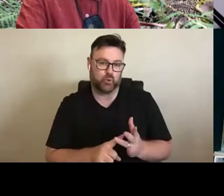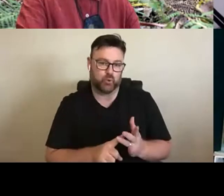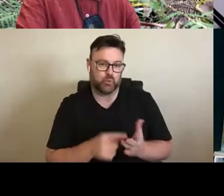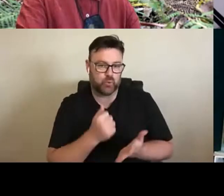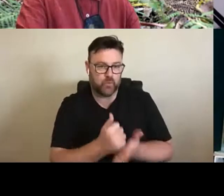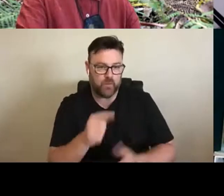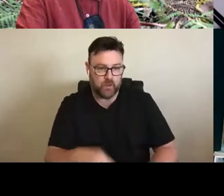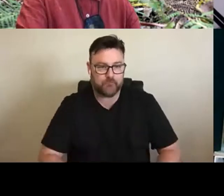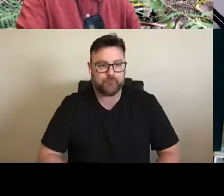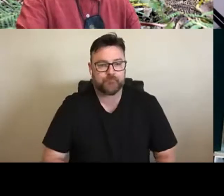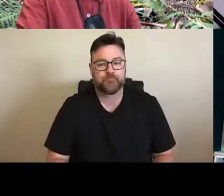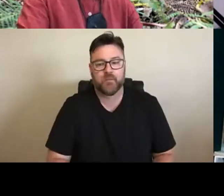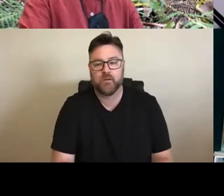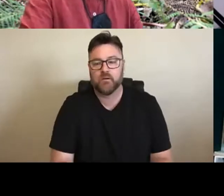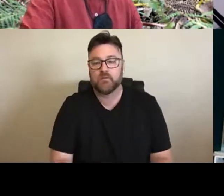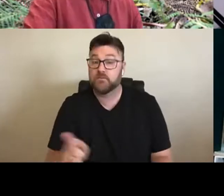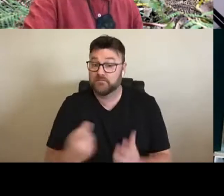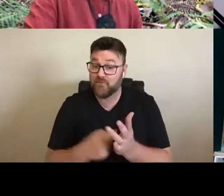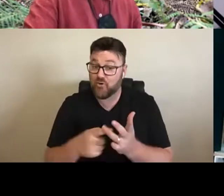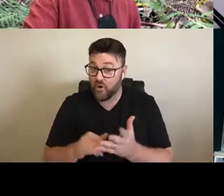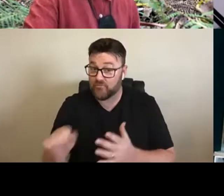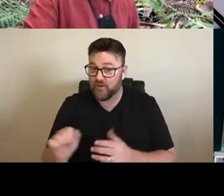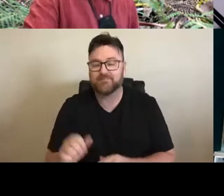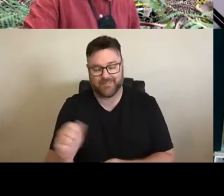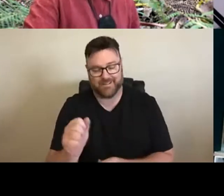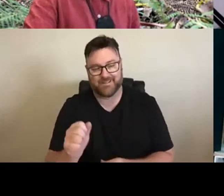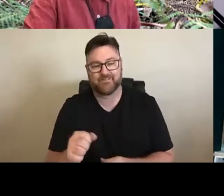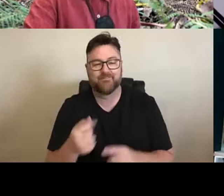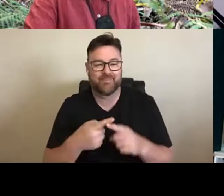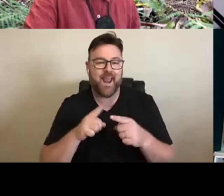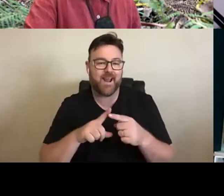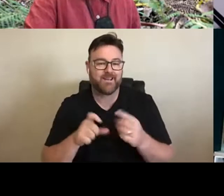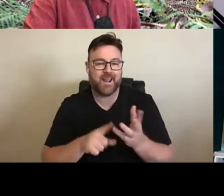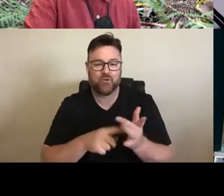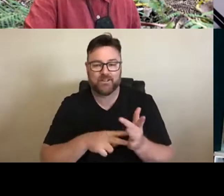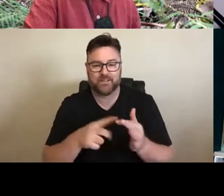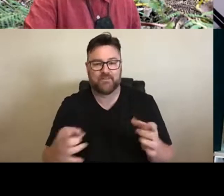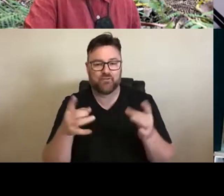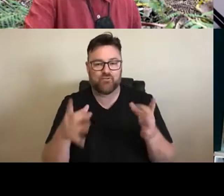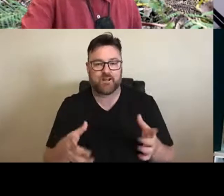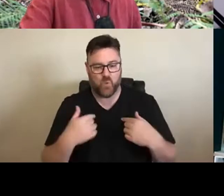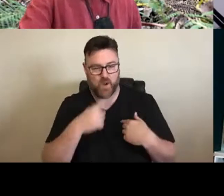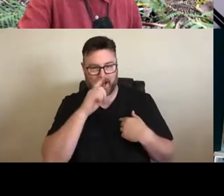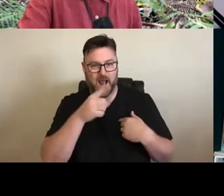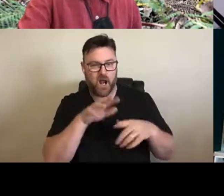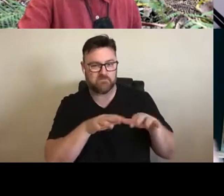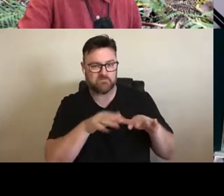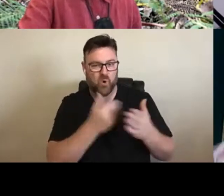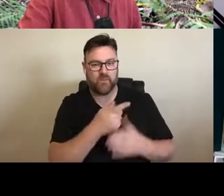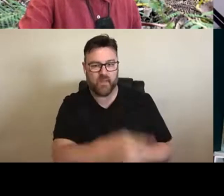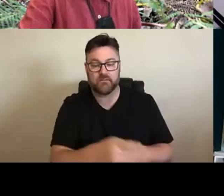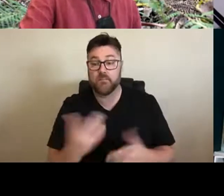That was from Ros Abercrombie? That's from Ros Abercrombie, our executive director. So, sorry, we can't type into the Q&A. So I'd also welcome